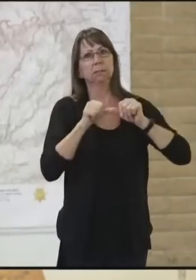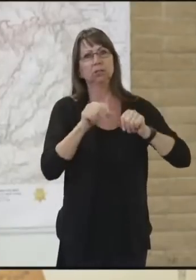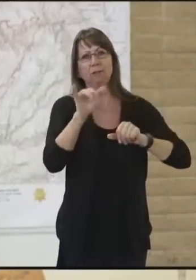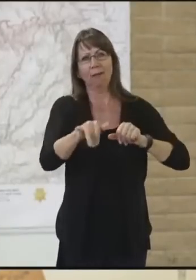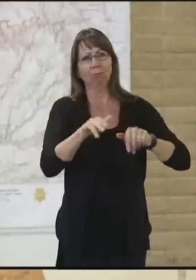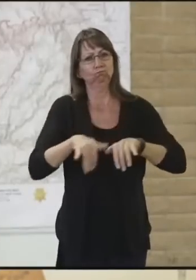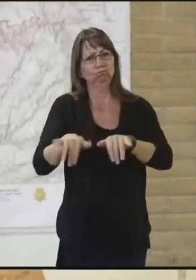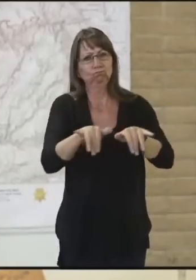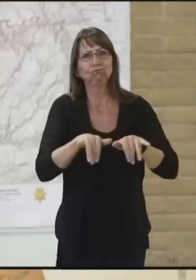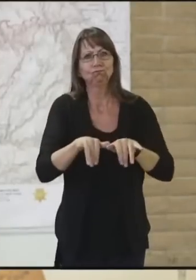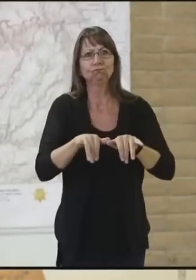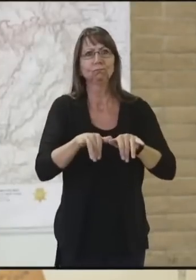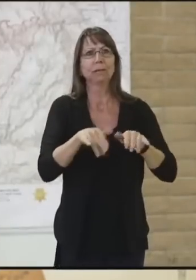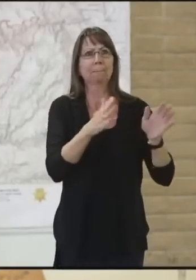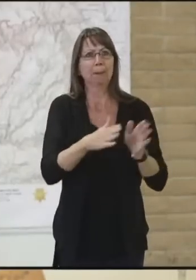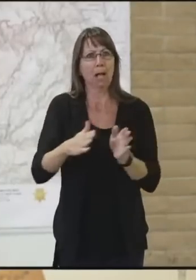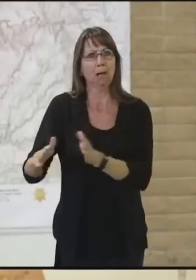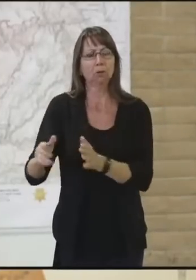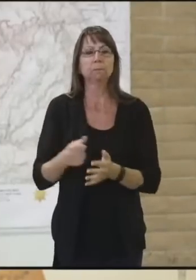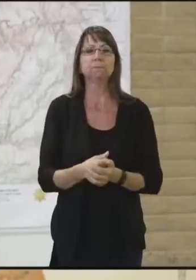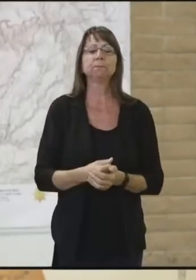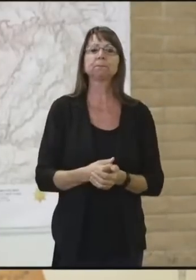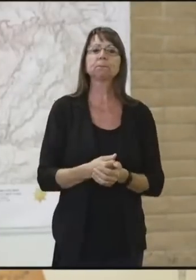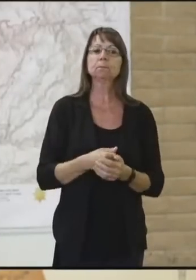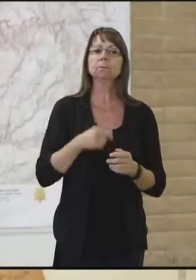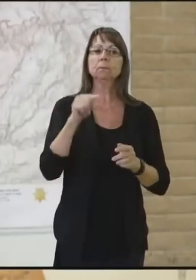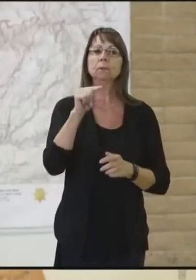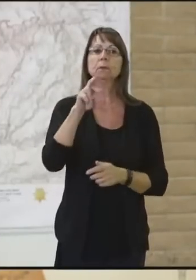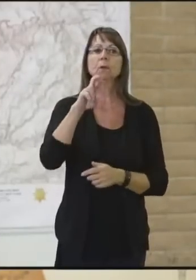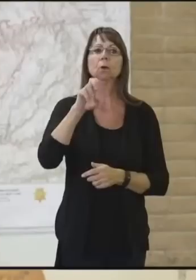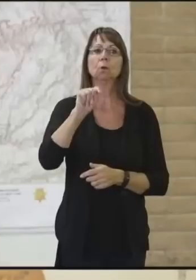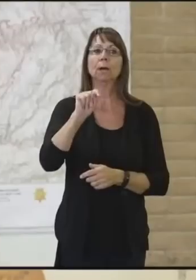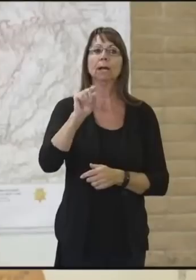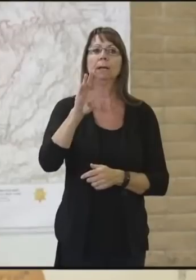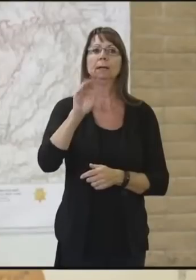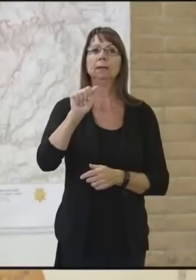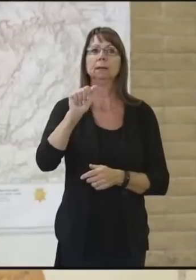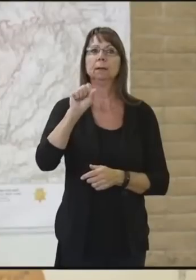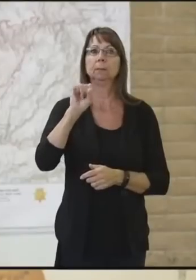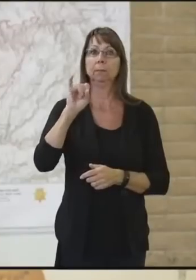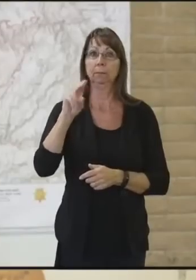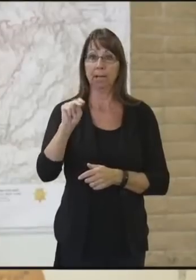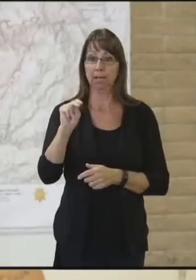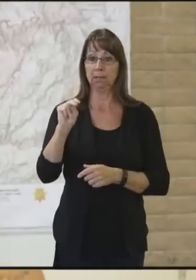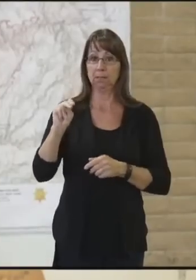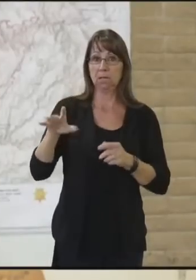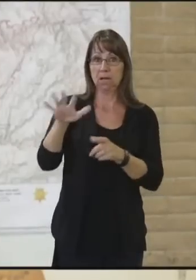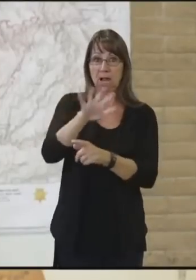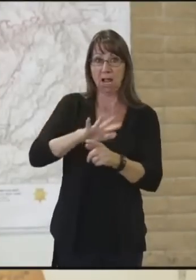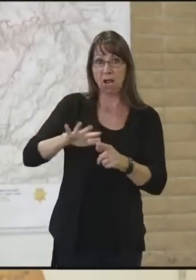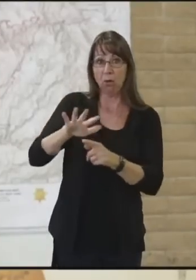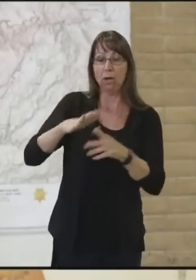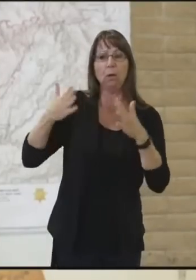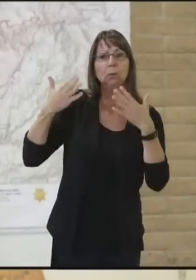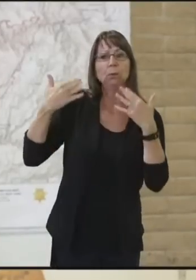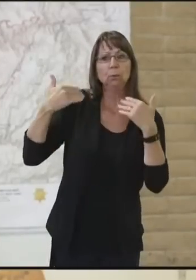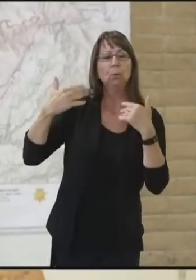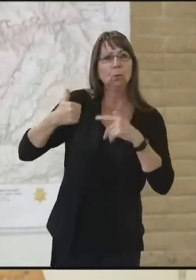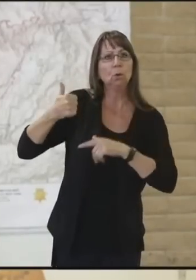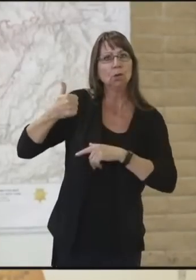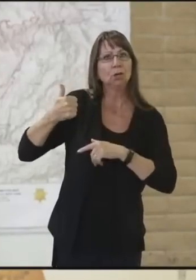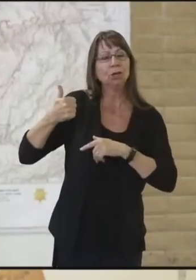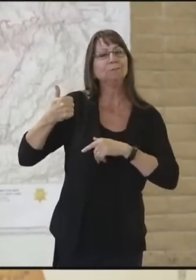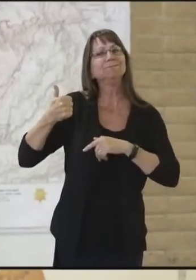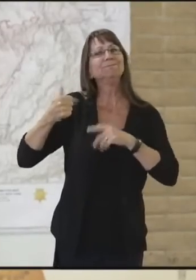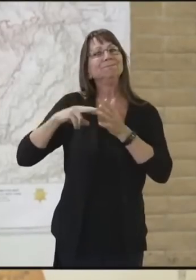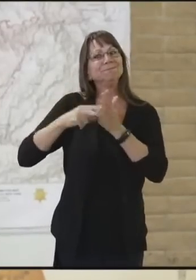There is a little bit of cool air over the Great Basin, and that is going to support Wind gusts up to 15 miles an hour at